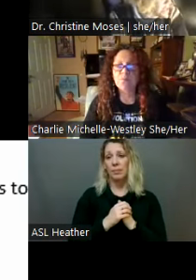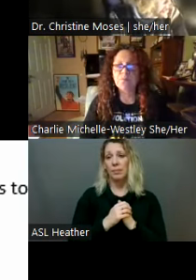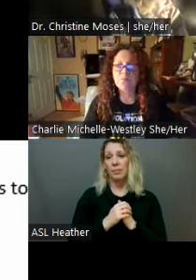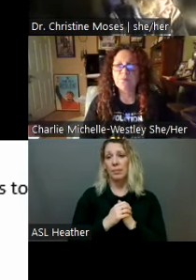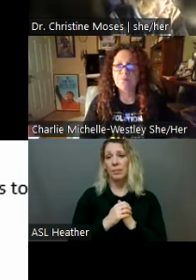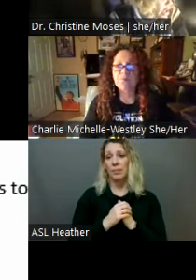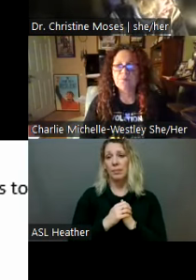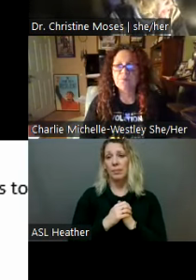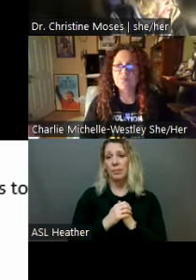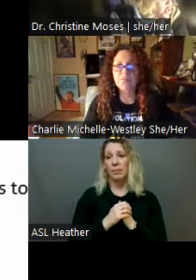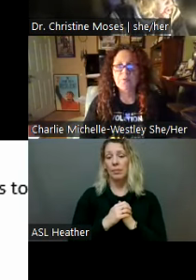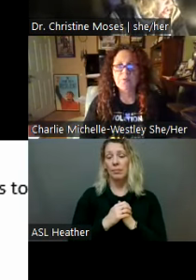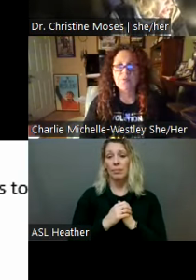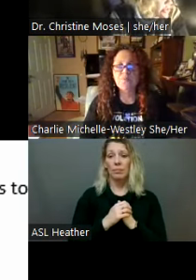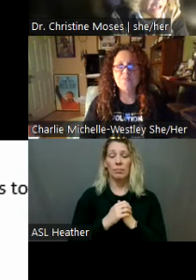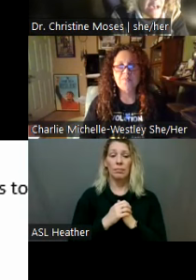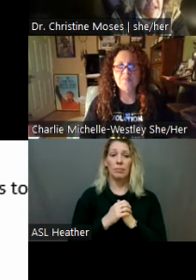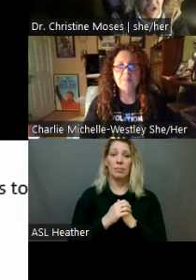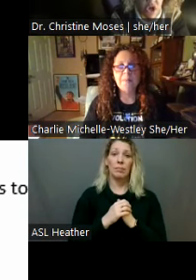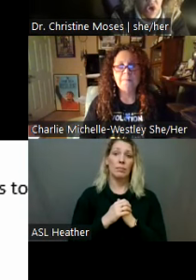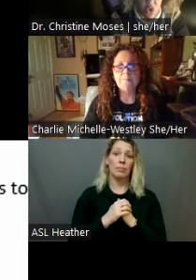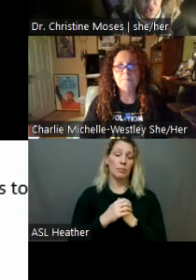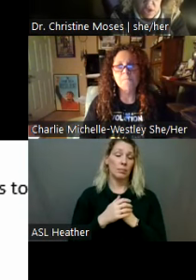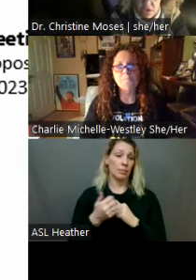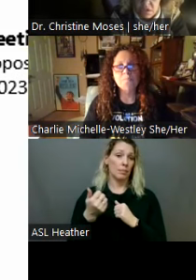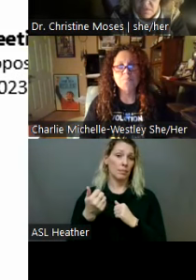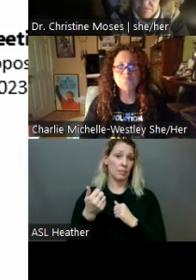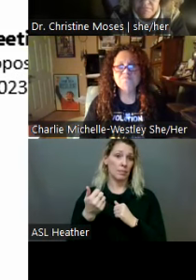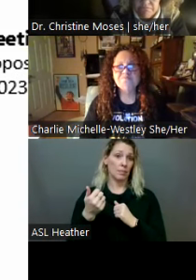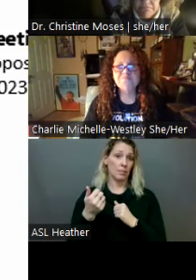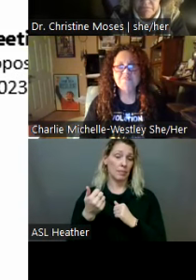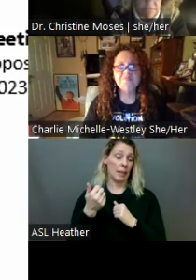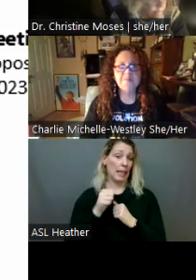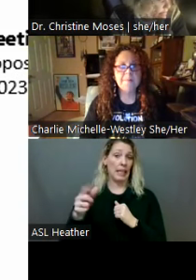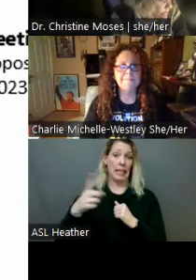Is there strong opposition to adding O?